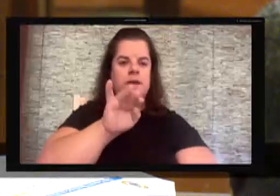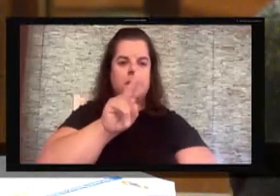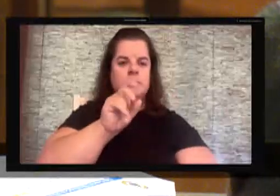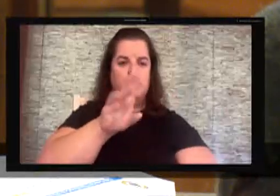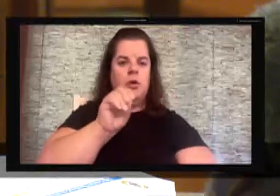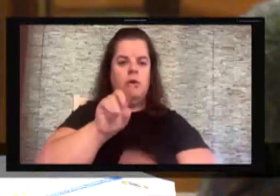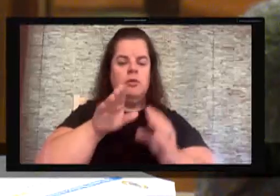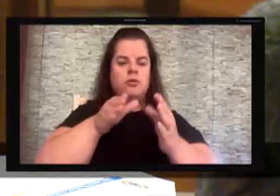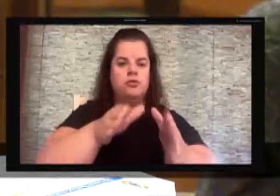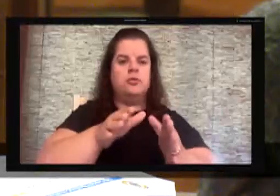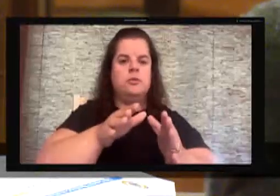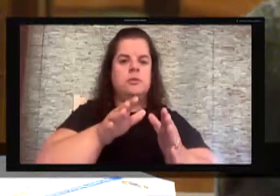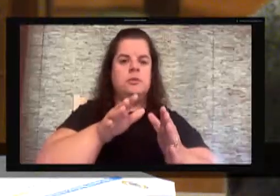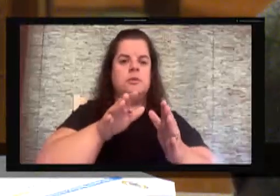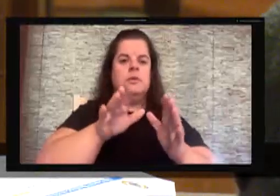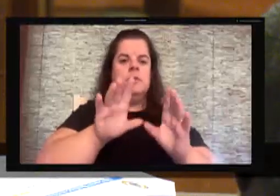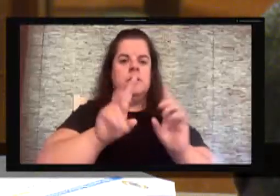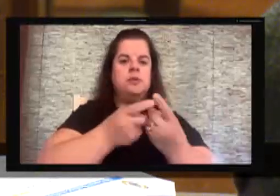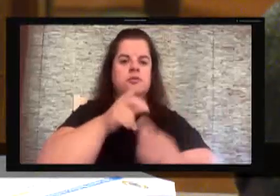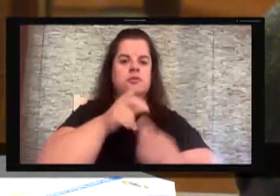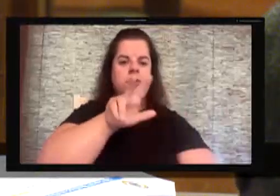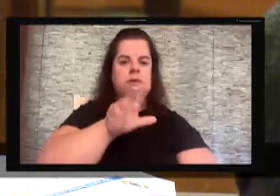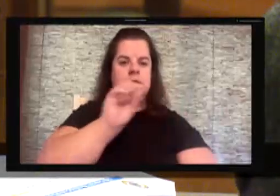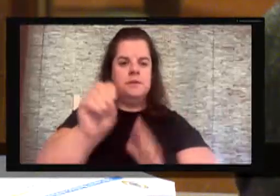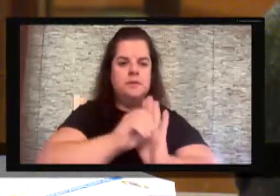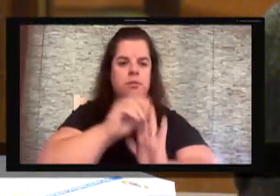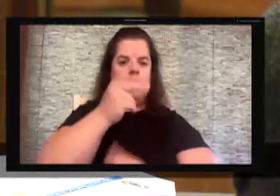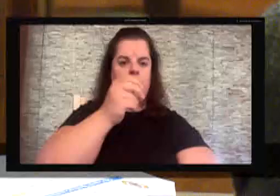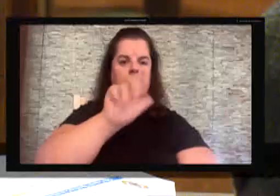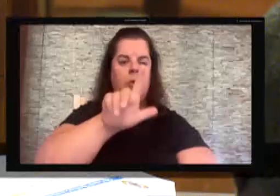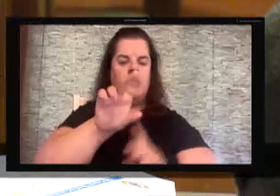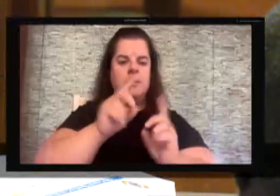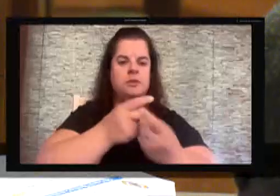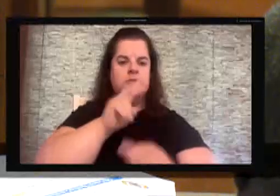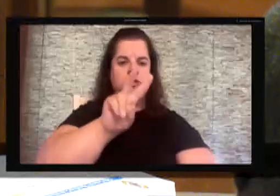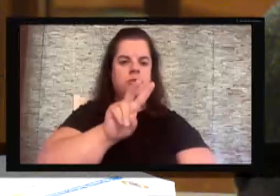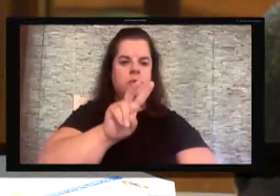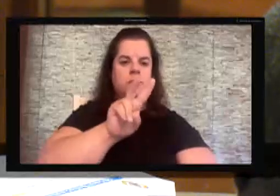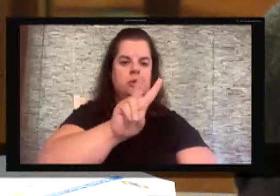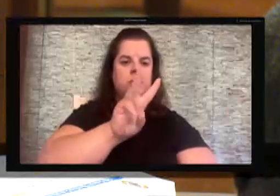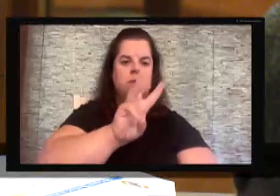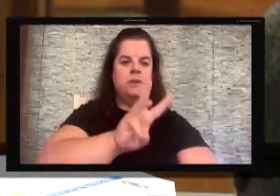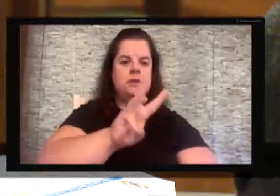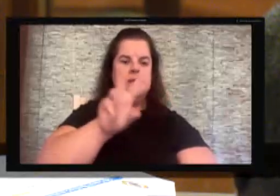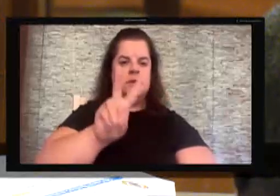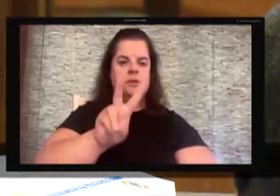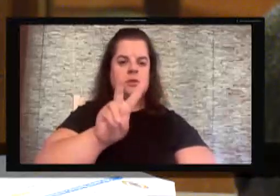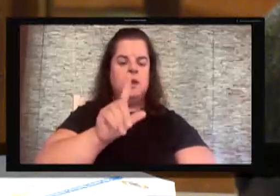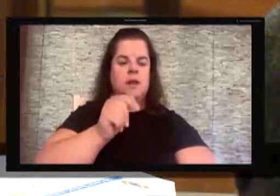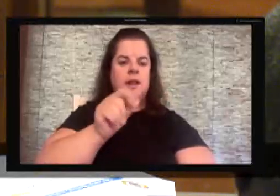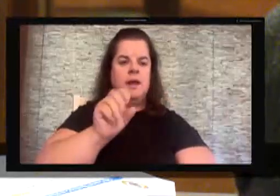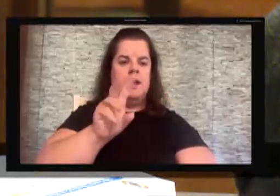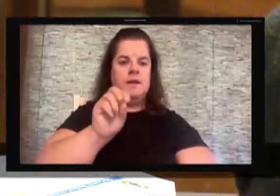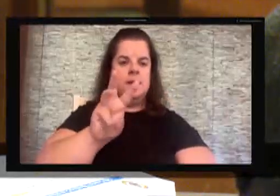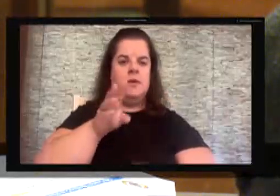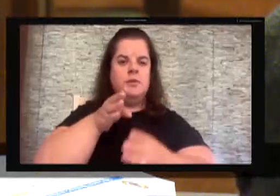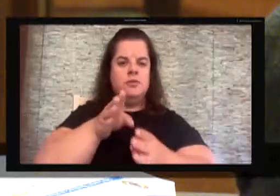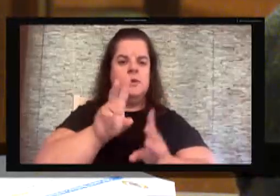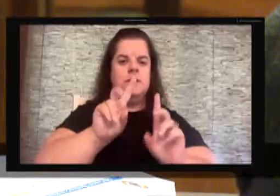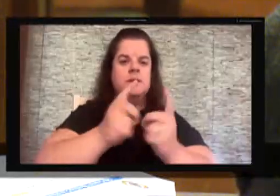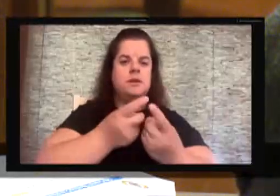Council District 3, 0 Paul Street, Council District 2, 2662 Glasgow Street, Council District